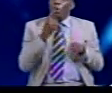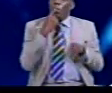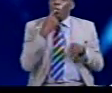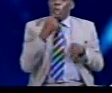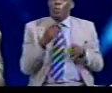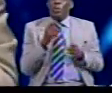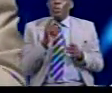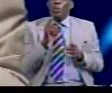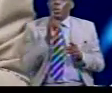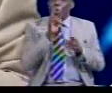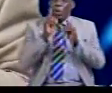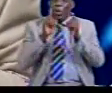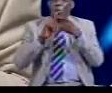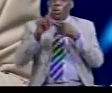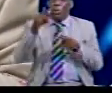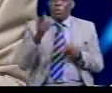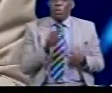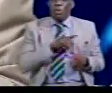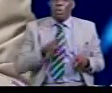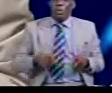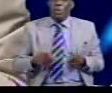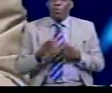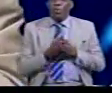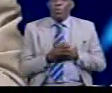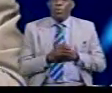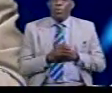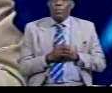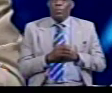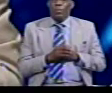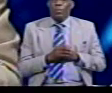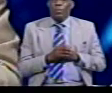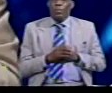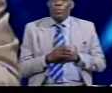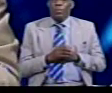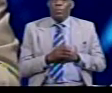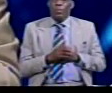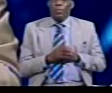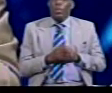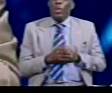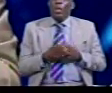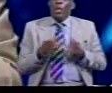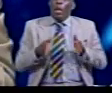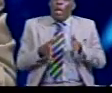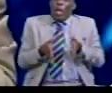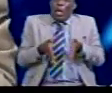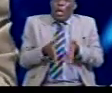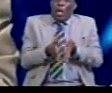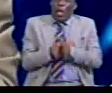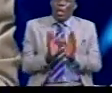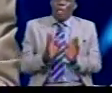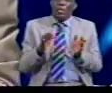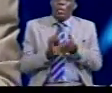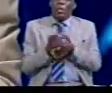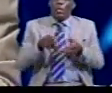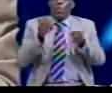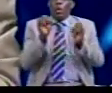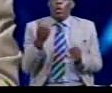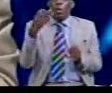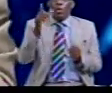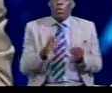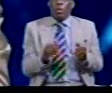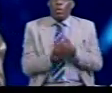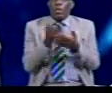your mouth. Demandons que sa puissance qui sauve descende. Ask that the power of God that saves will descend. Demandons que sa puissance